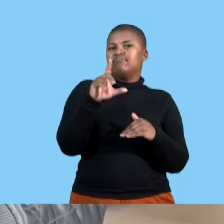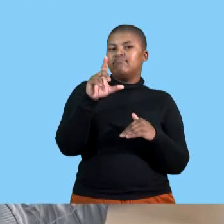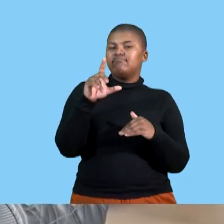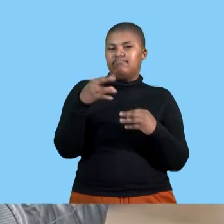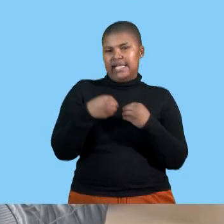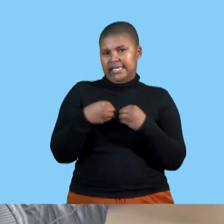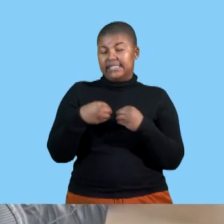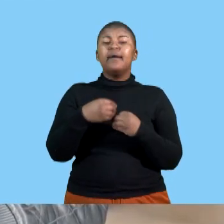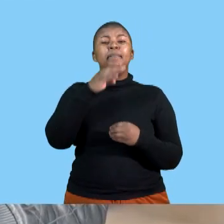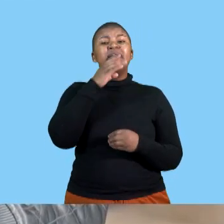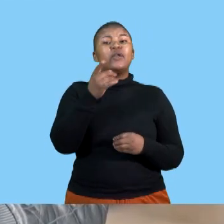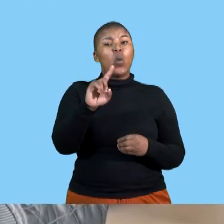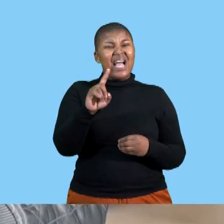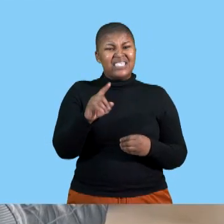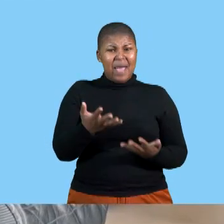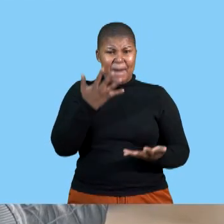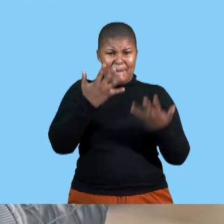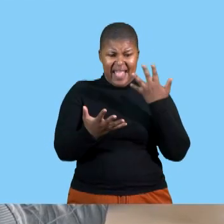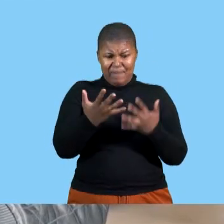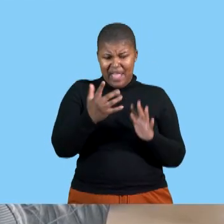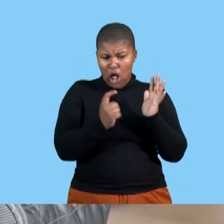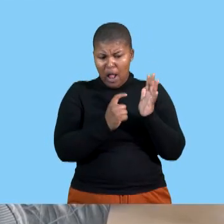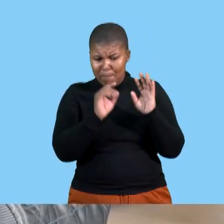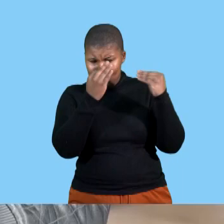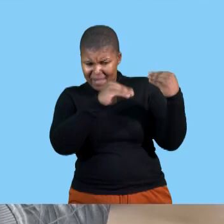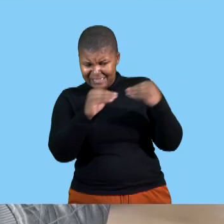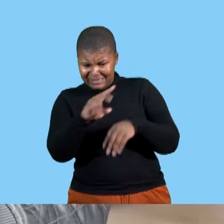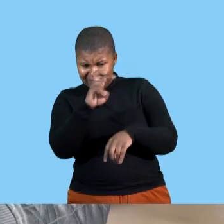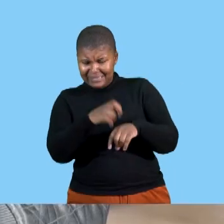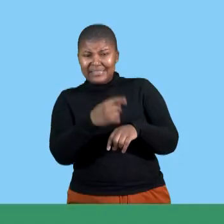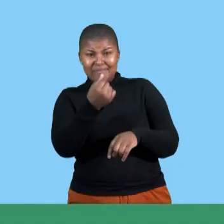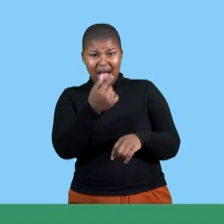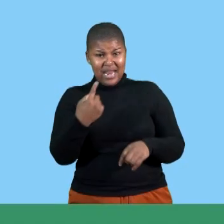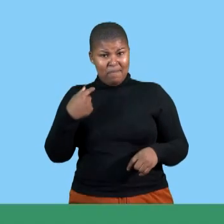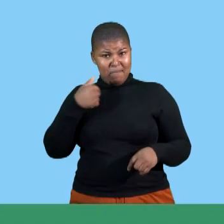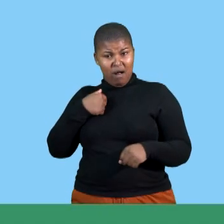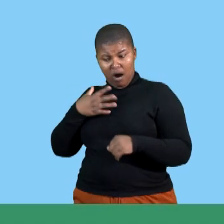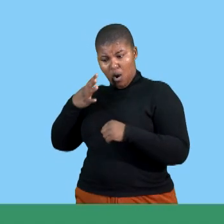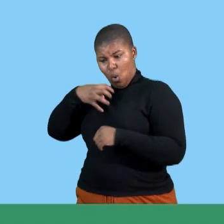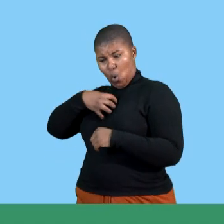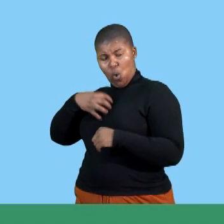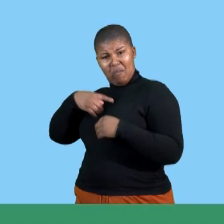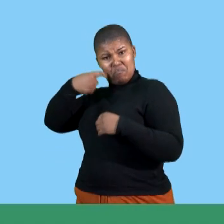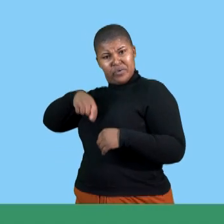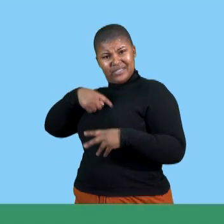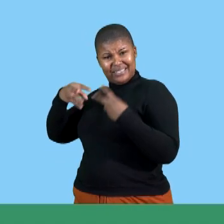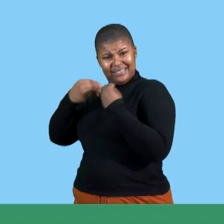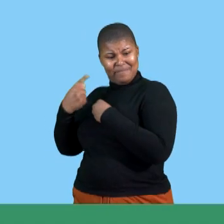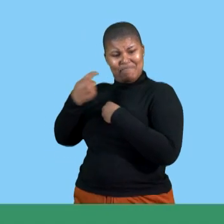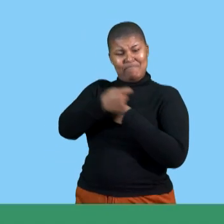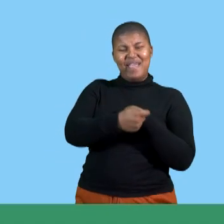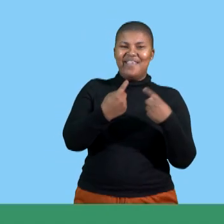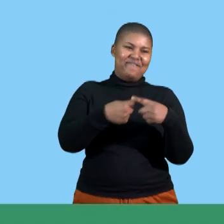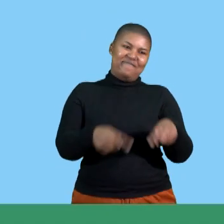of the cooperative. The decisions are democratic and fair because everybody takes part